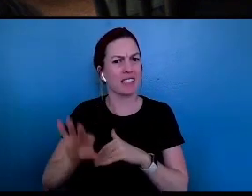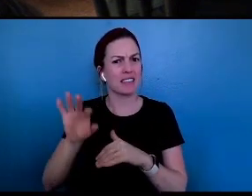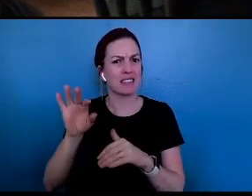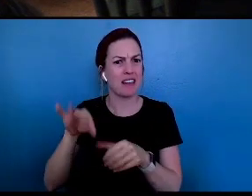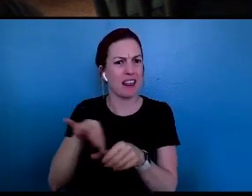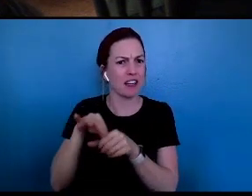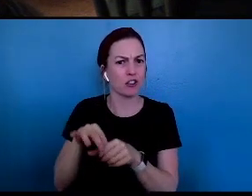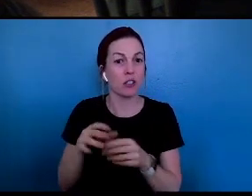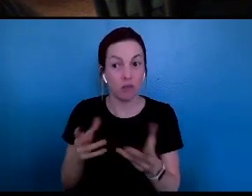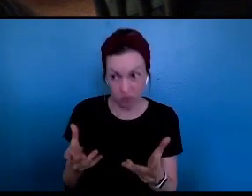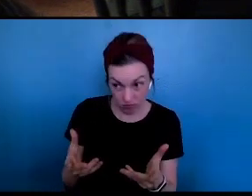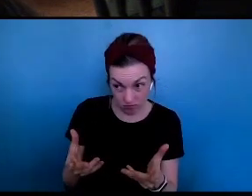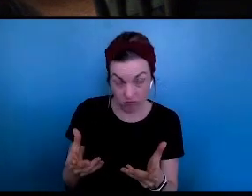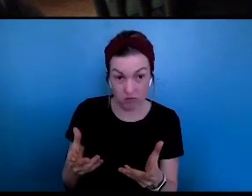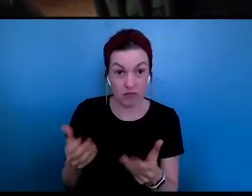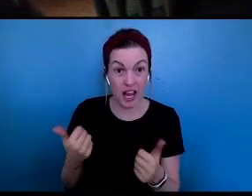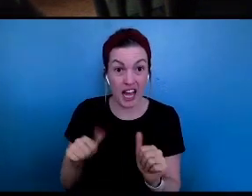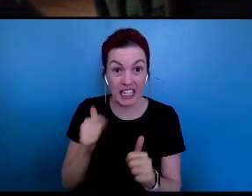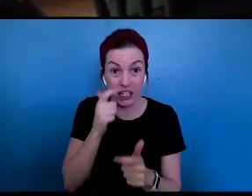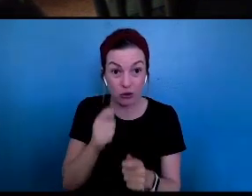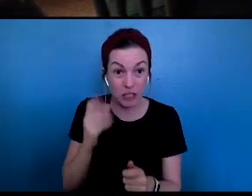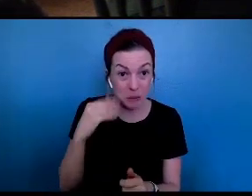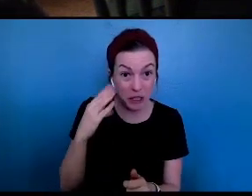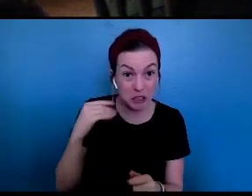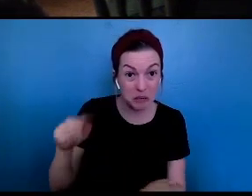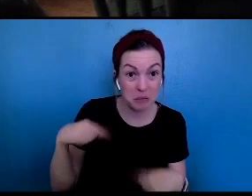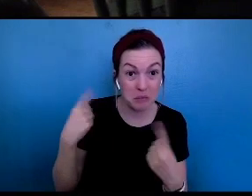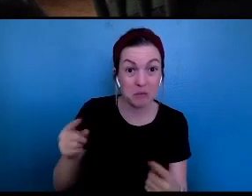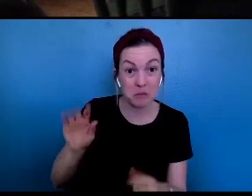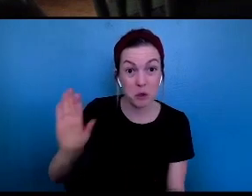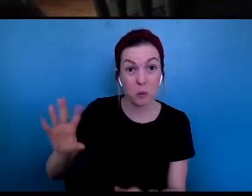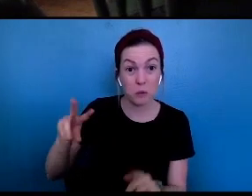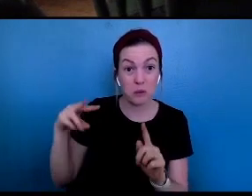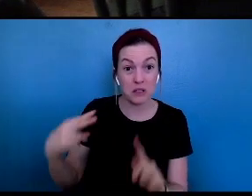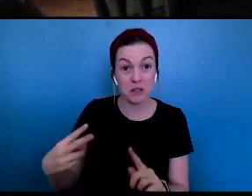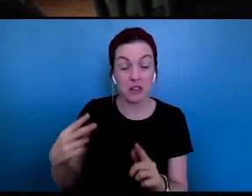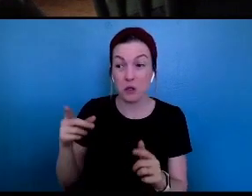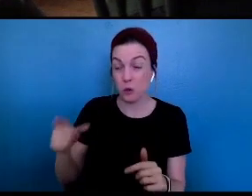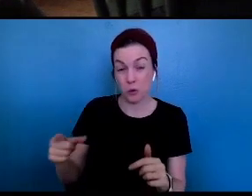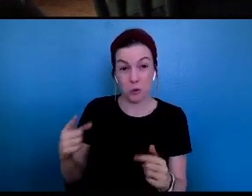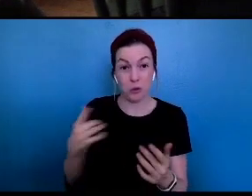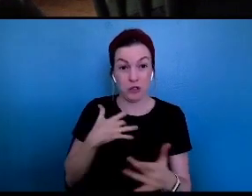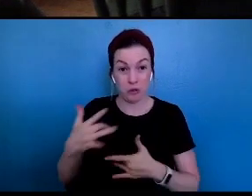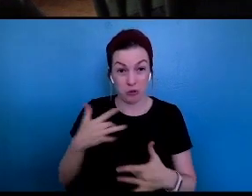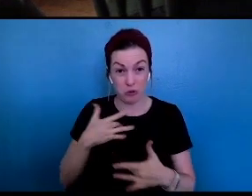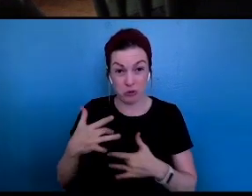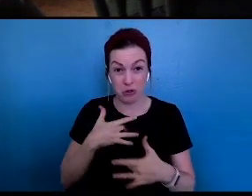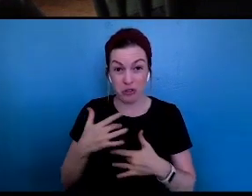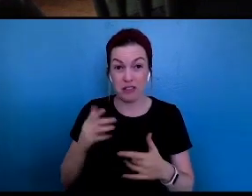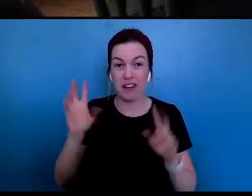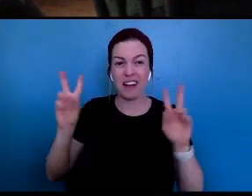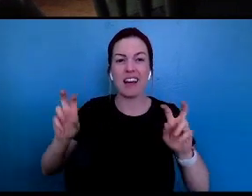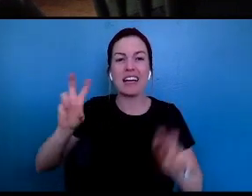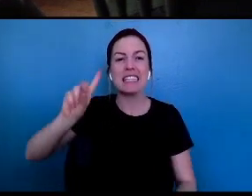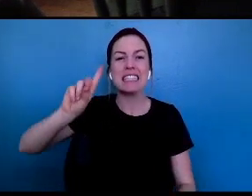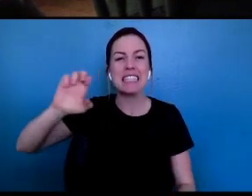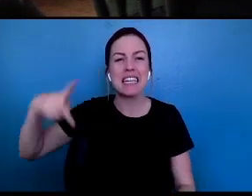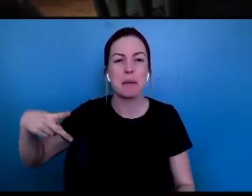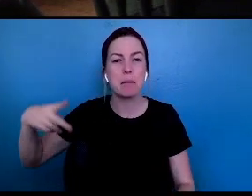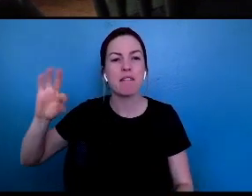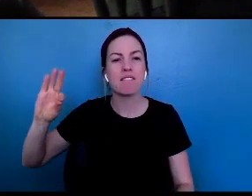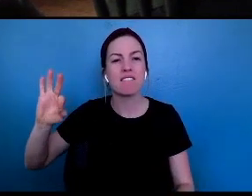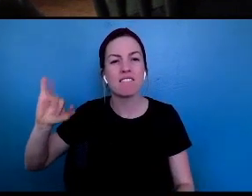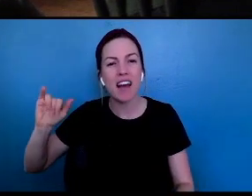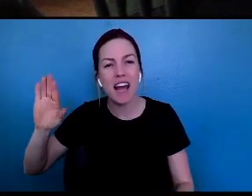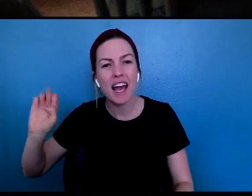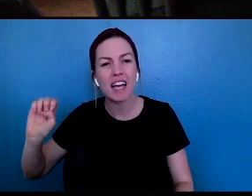interesting experiences from your perspective? Are you worried about the deepfake problem? And are you worried about AI's